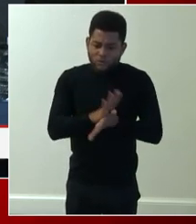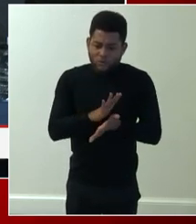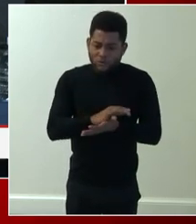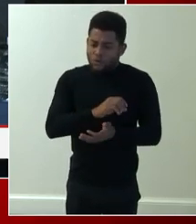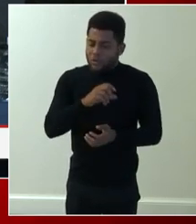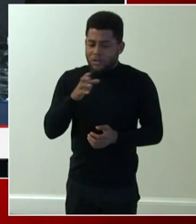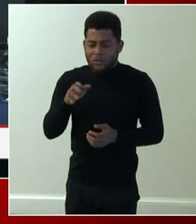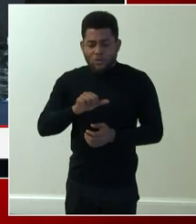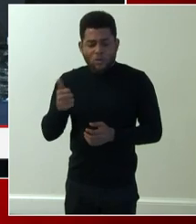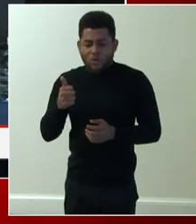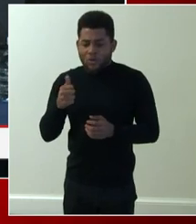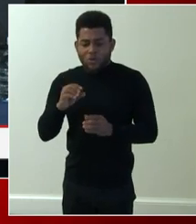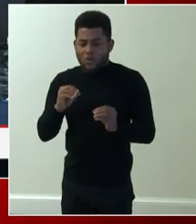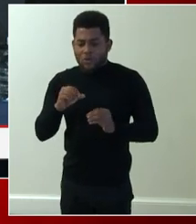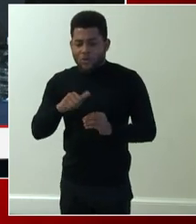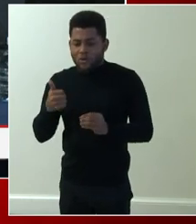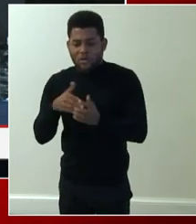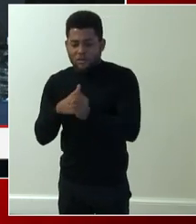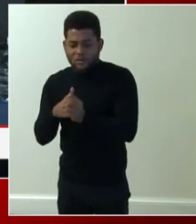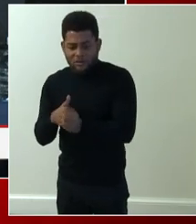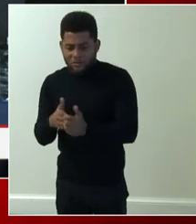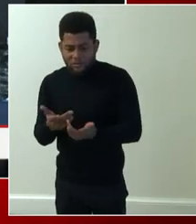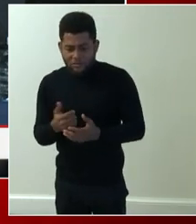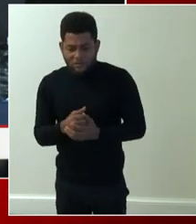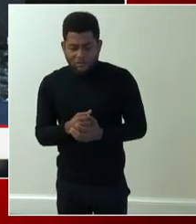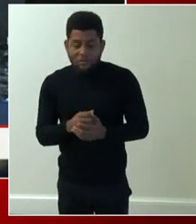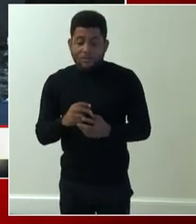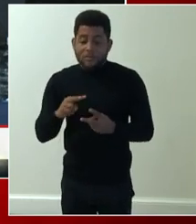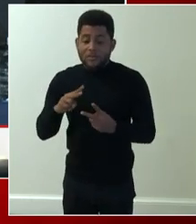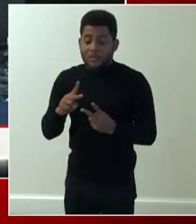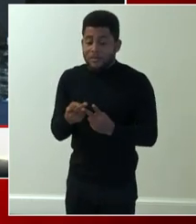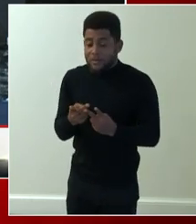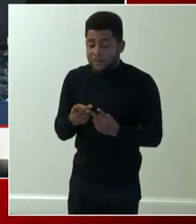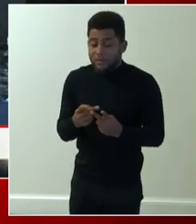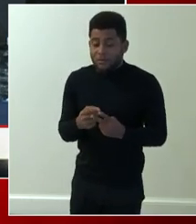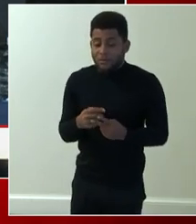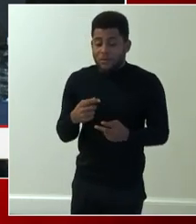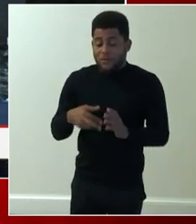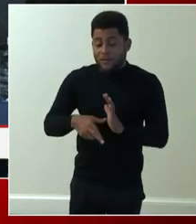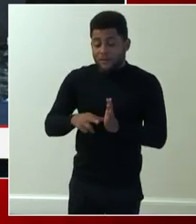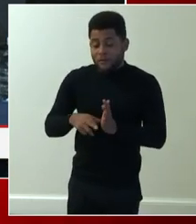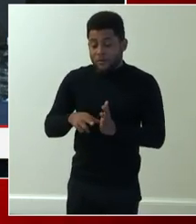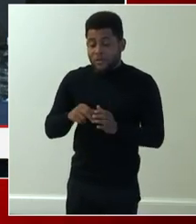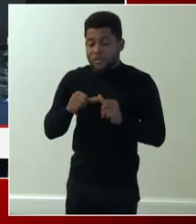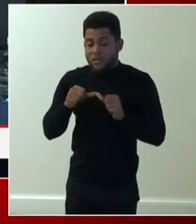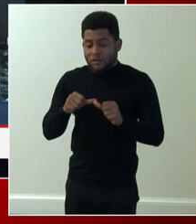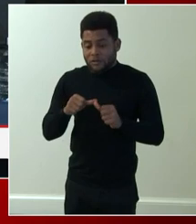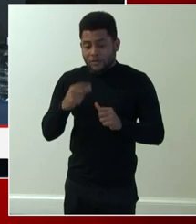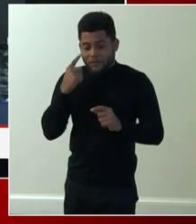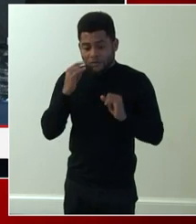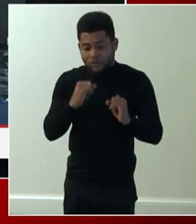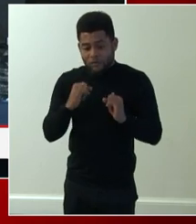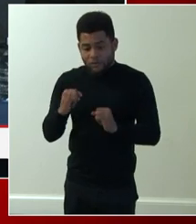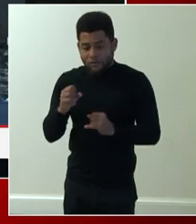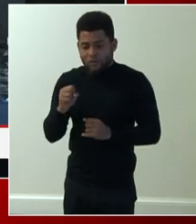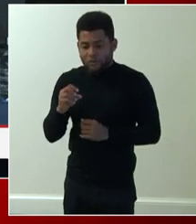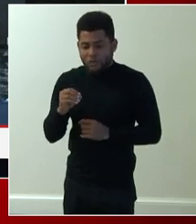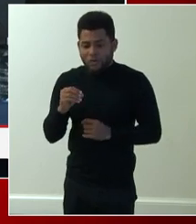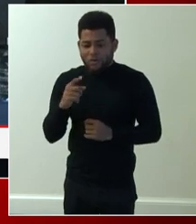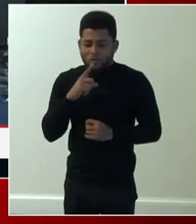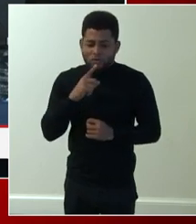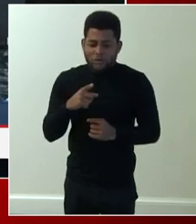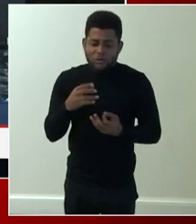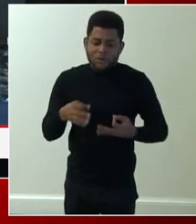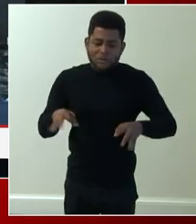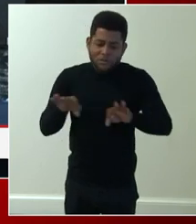we don't do so. But secondly, we also review continuity of instruction. So if there's a critical mass